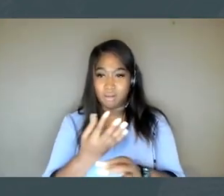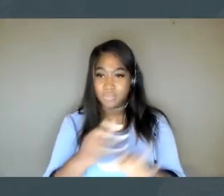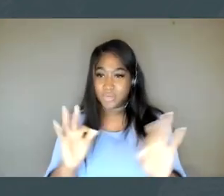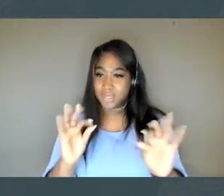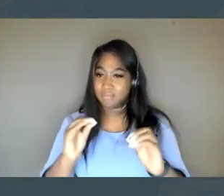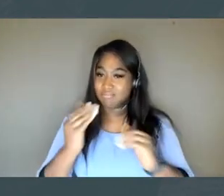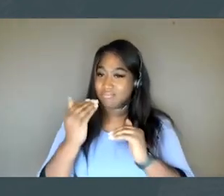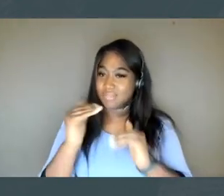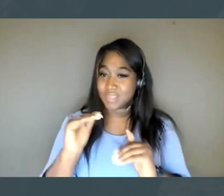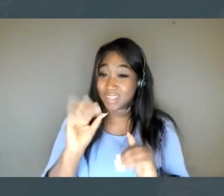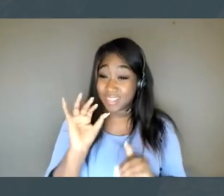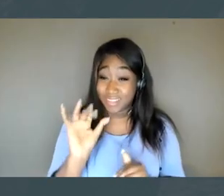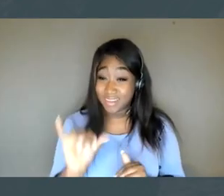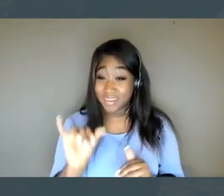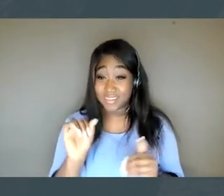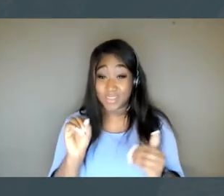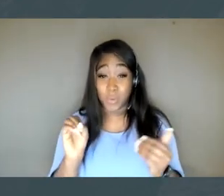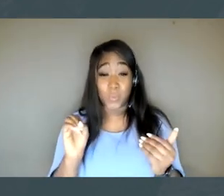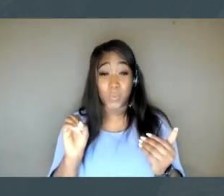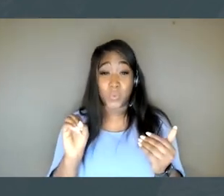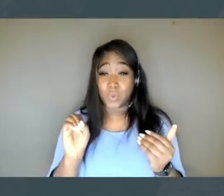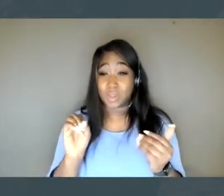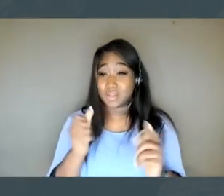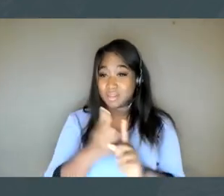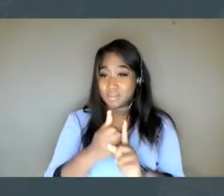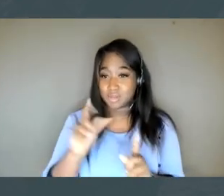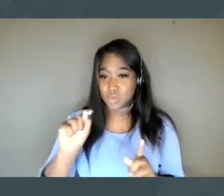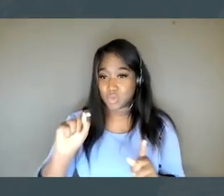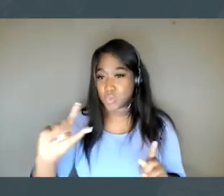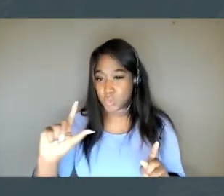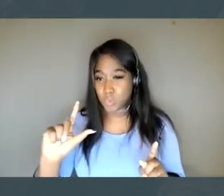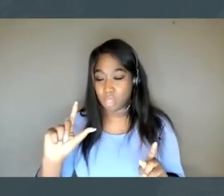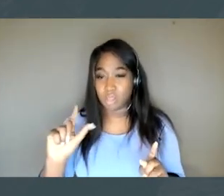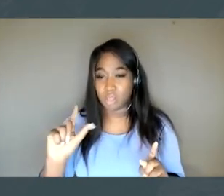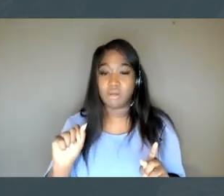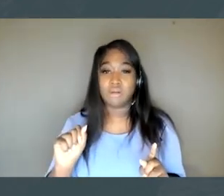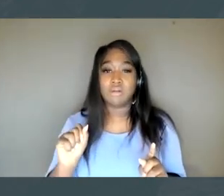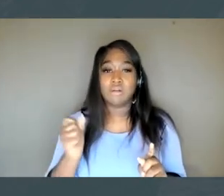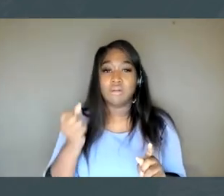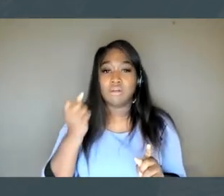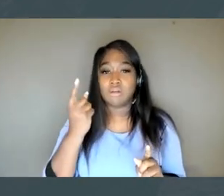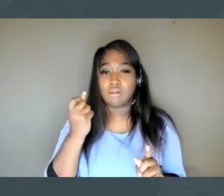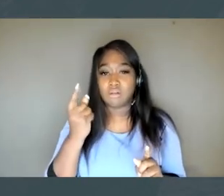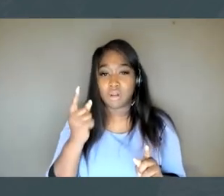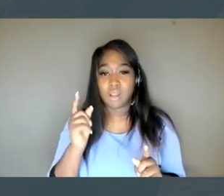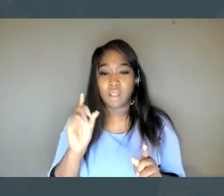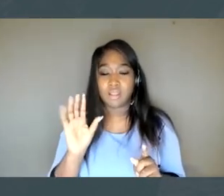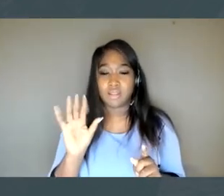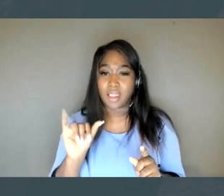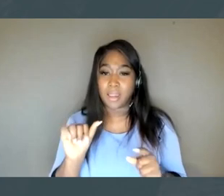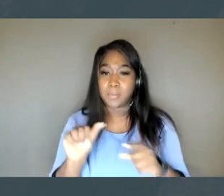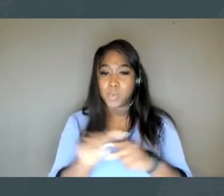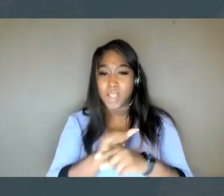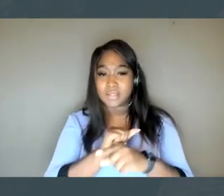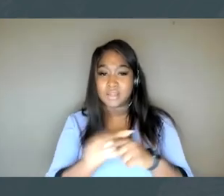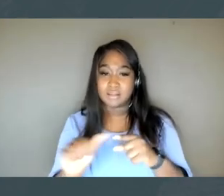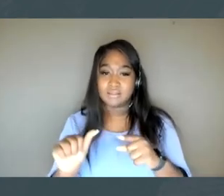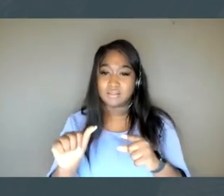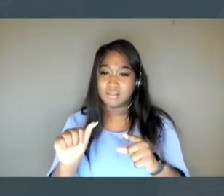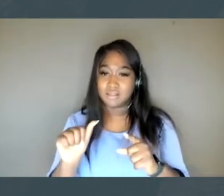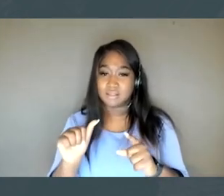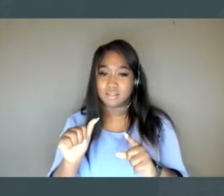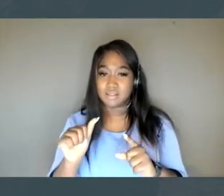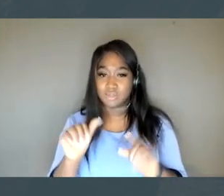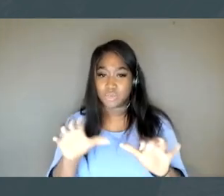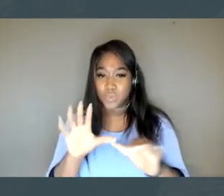It's just, it can be, it's a tool, but as, you know, practice of and in that it's very